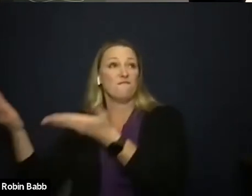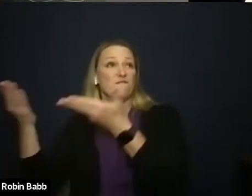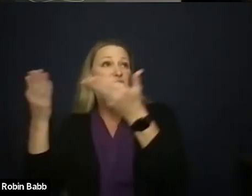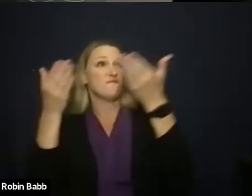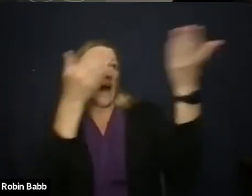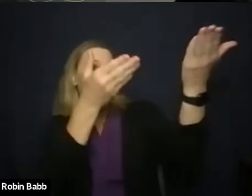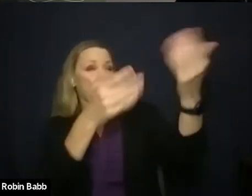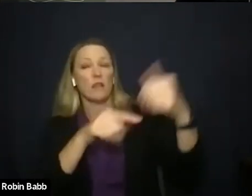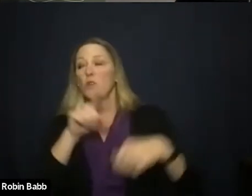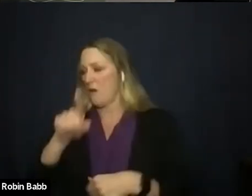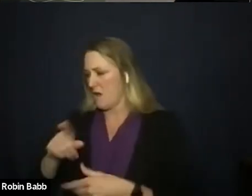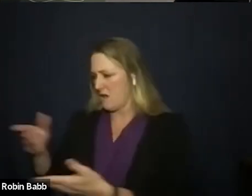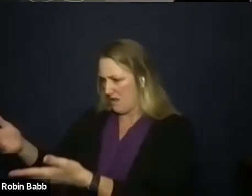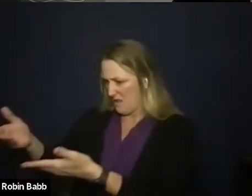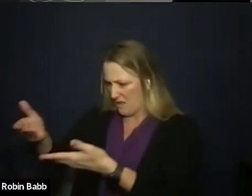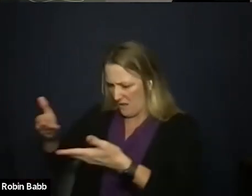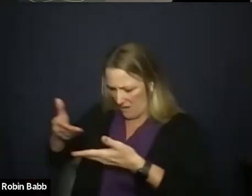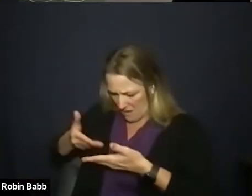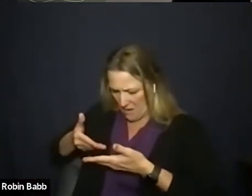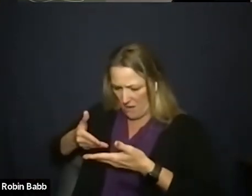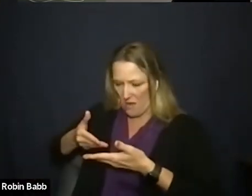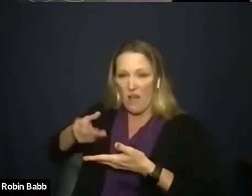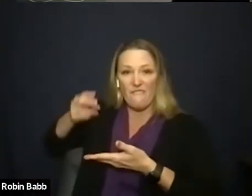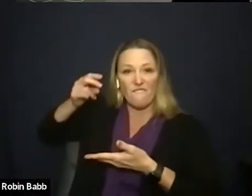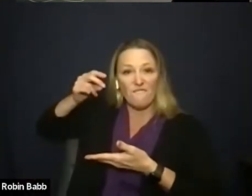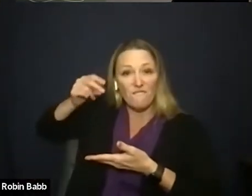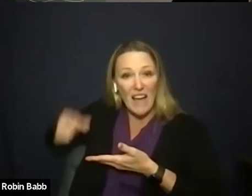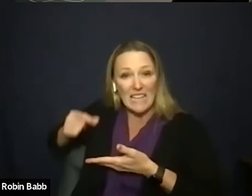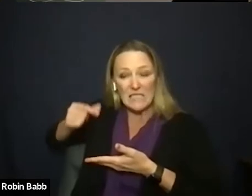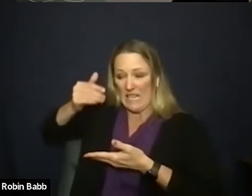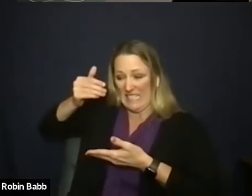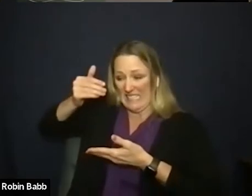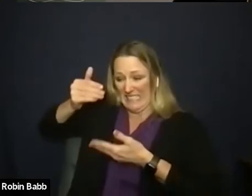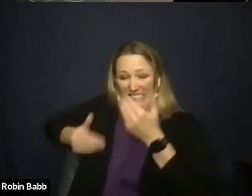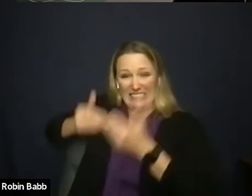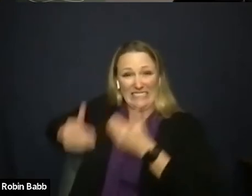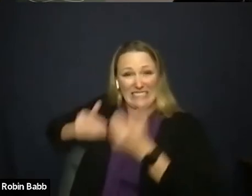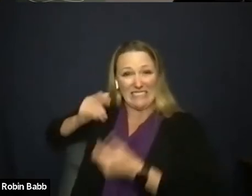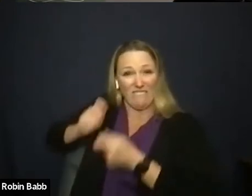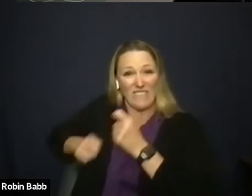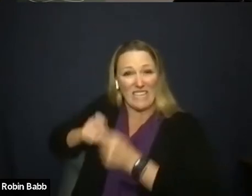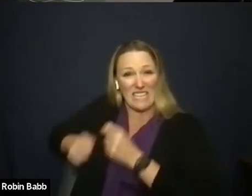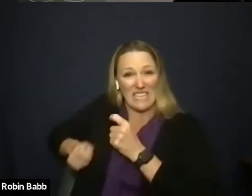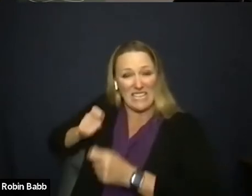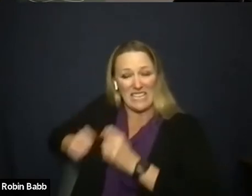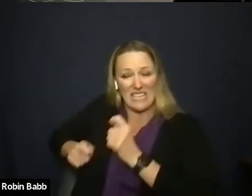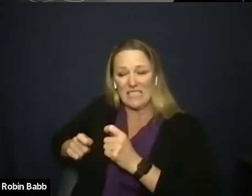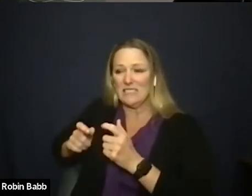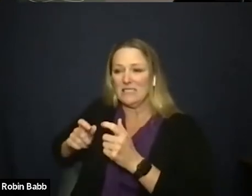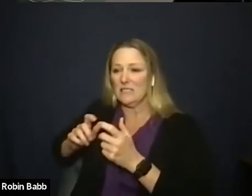days take the steps to move towards and implement